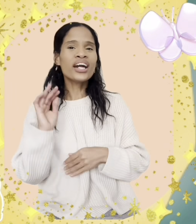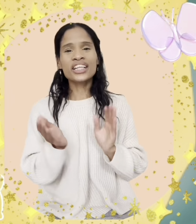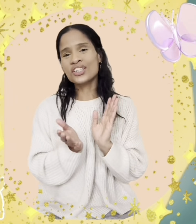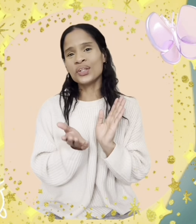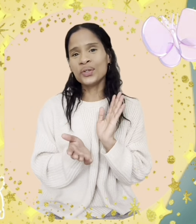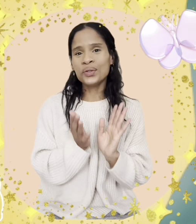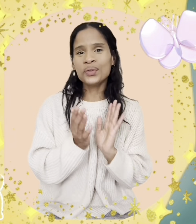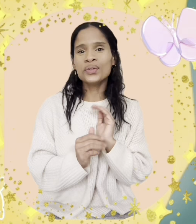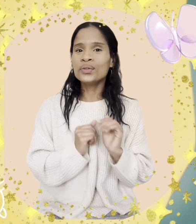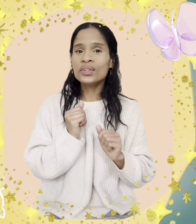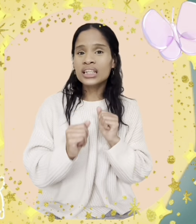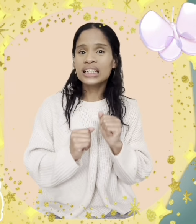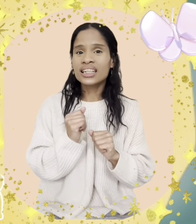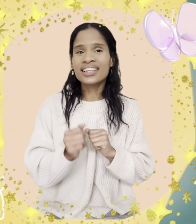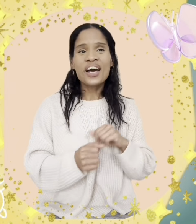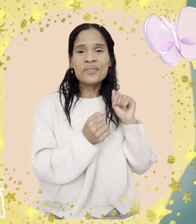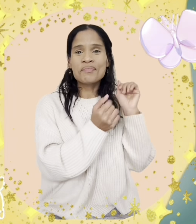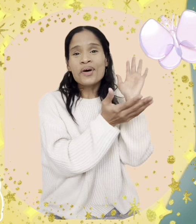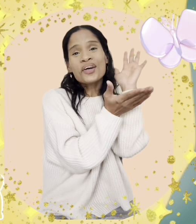good morning to